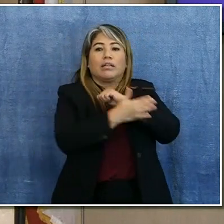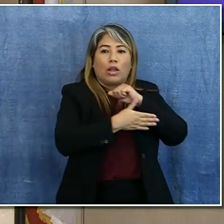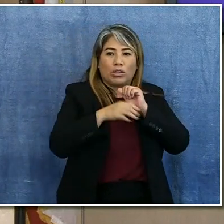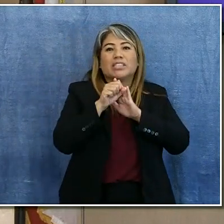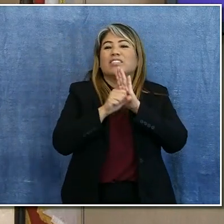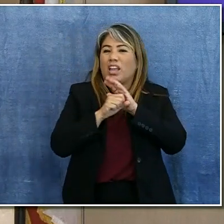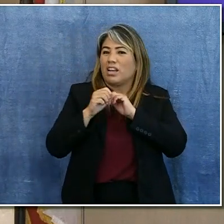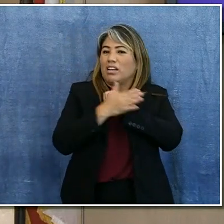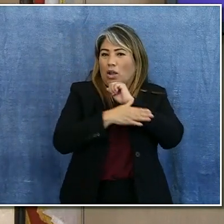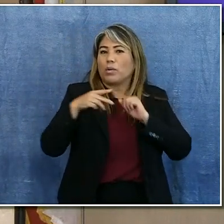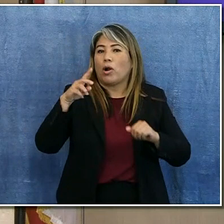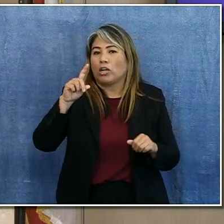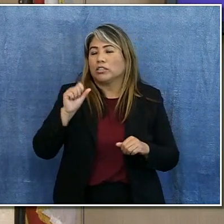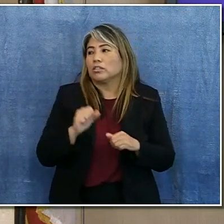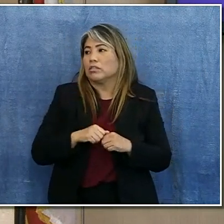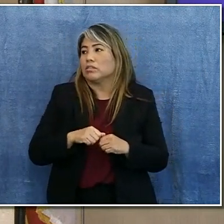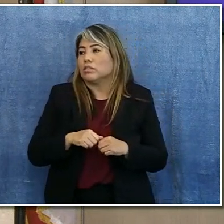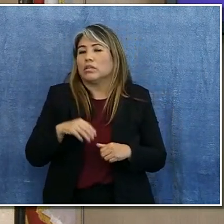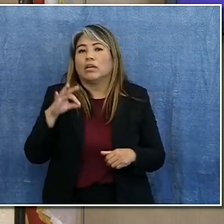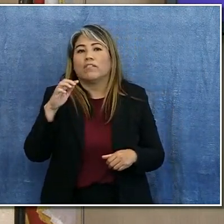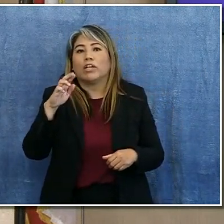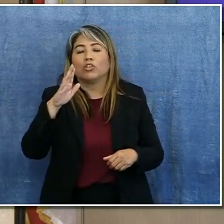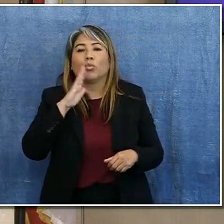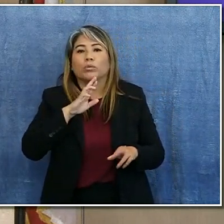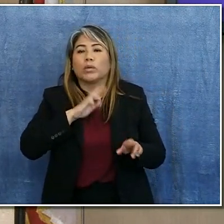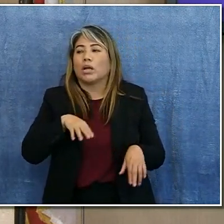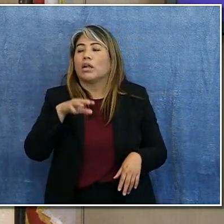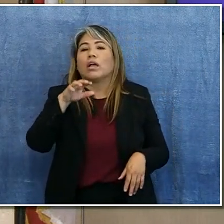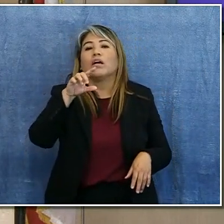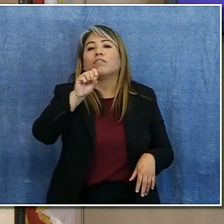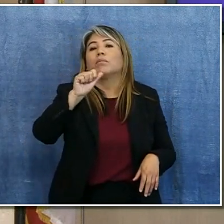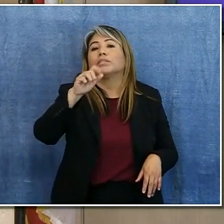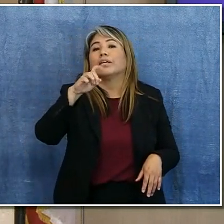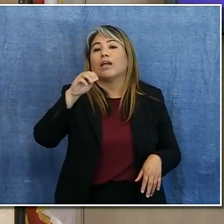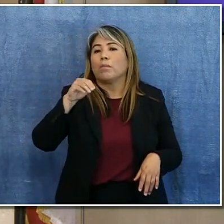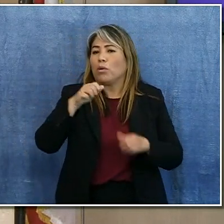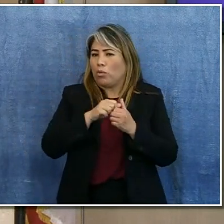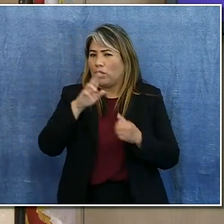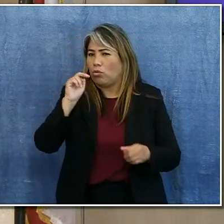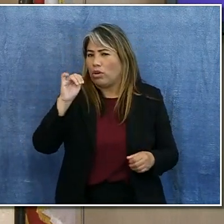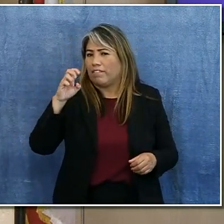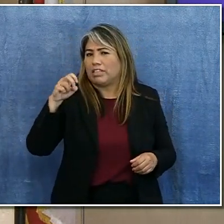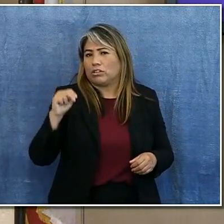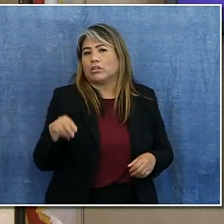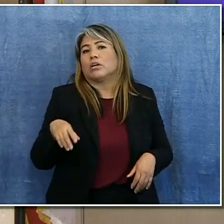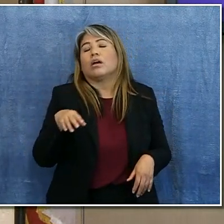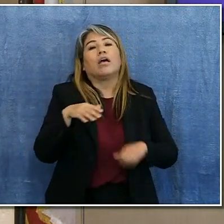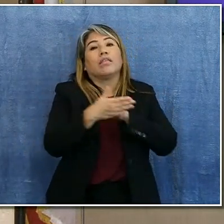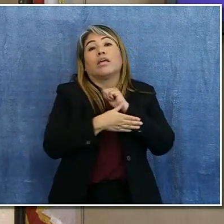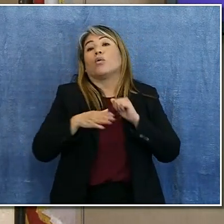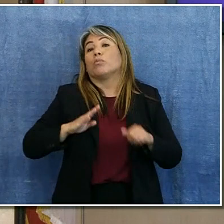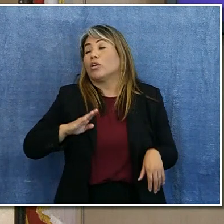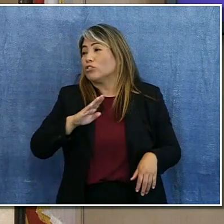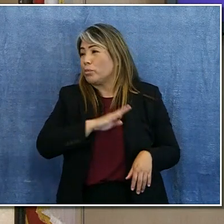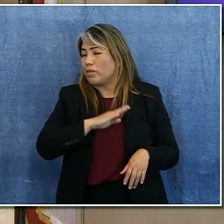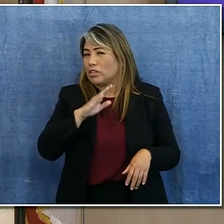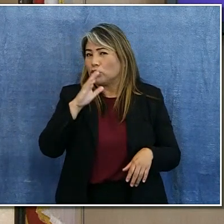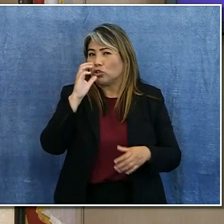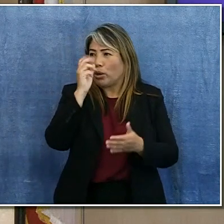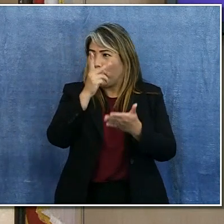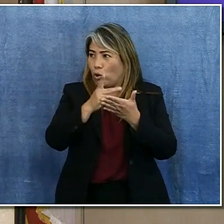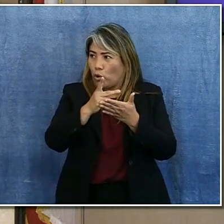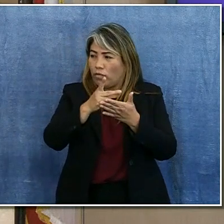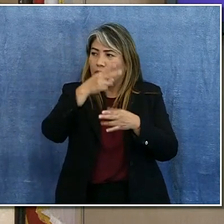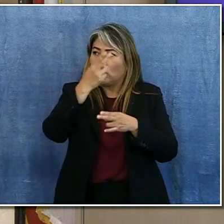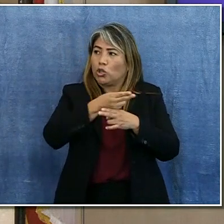respond. And this one is from Saddam with Univision. The County Board of Supervisors approved